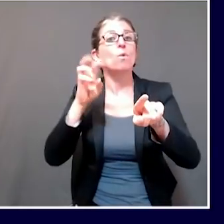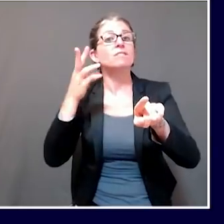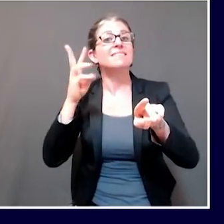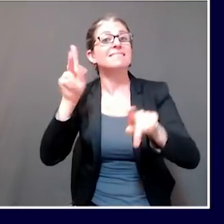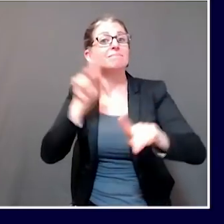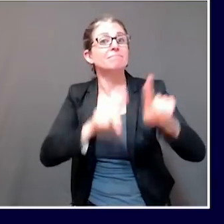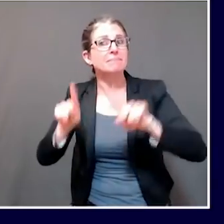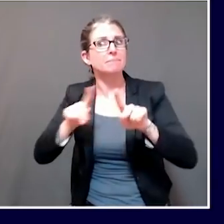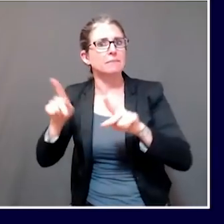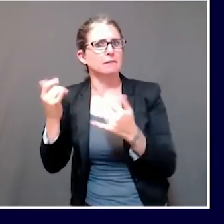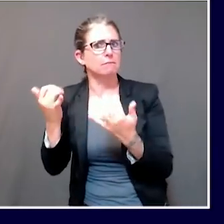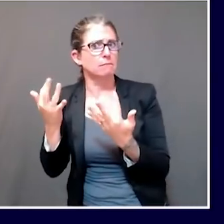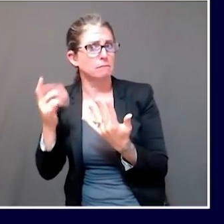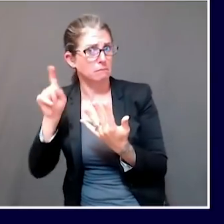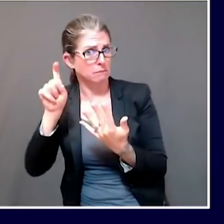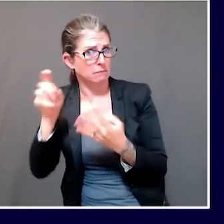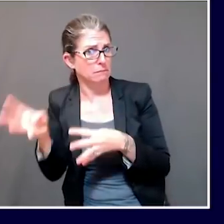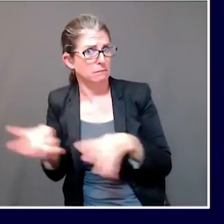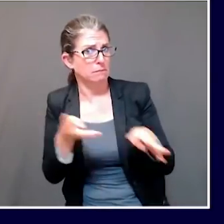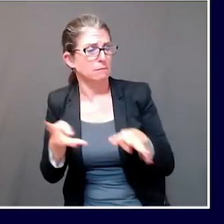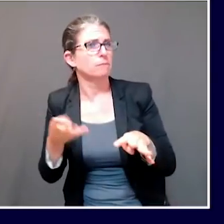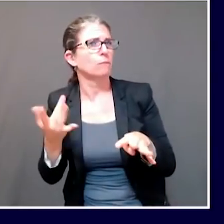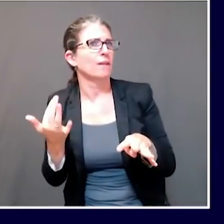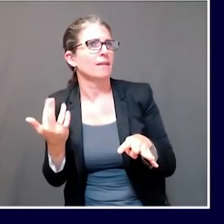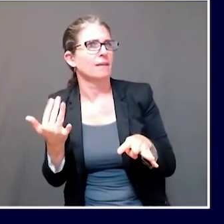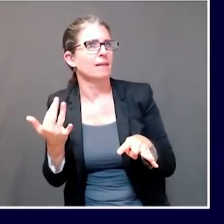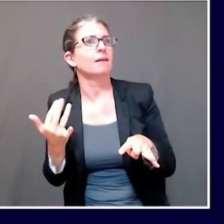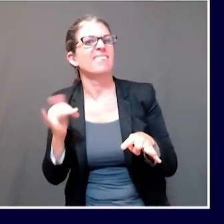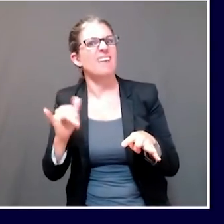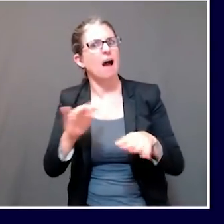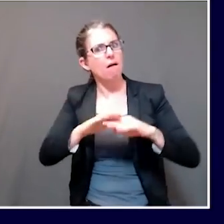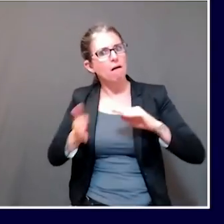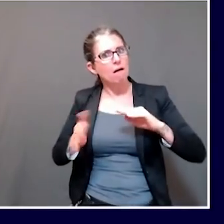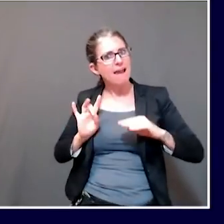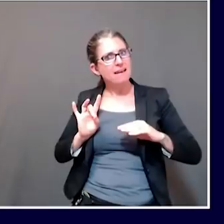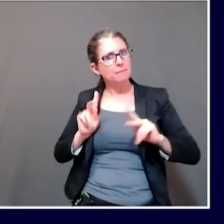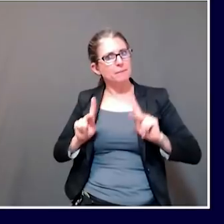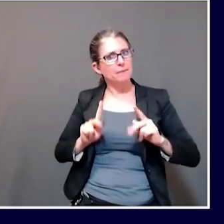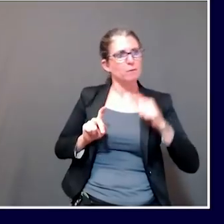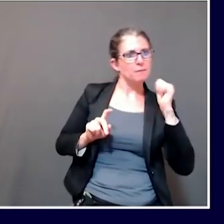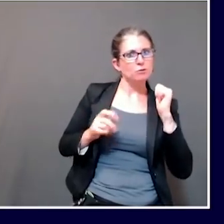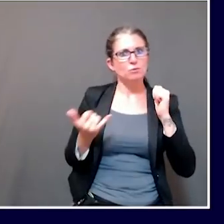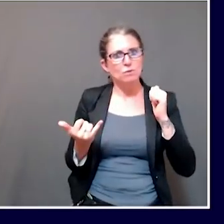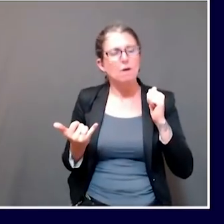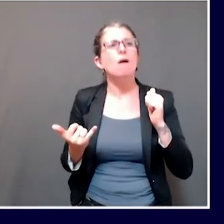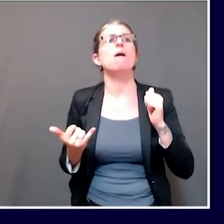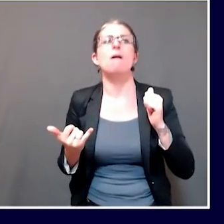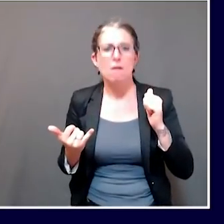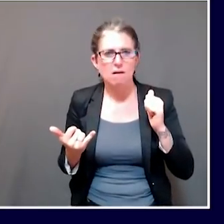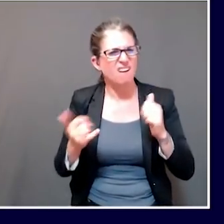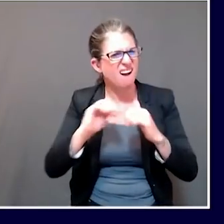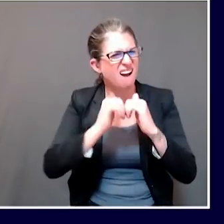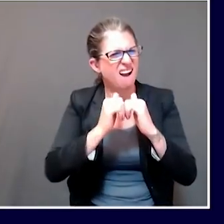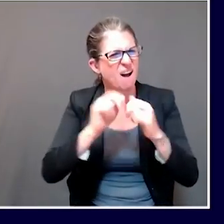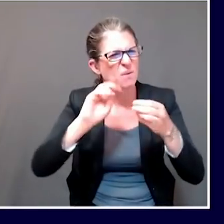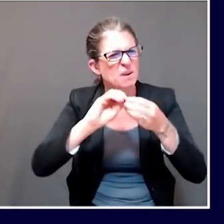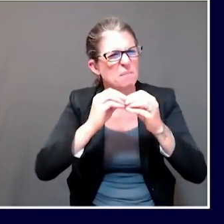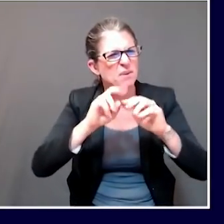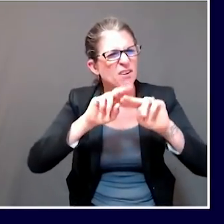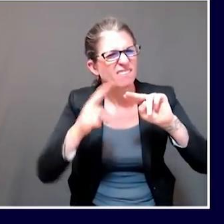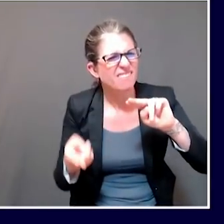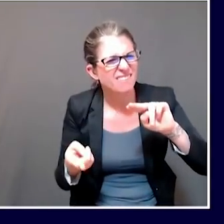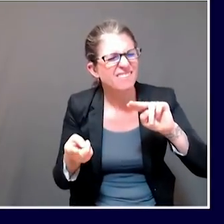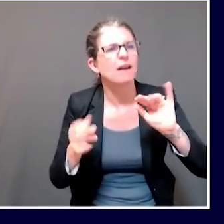probable, a decrease of 8 cases. That decrease of 8 cases most usually results from